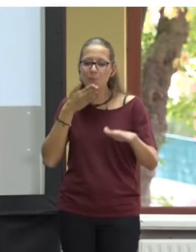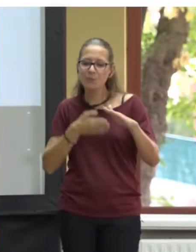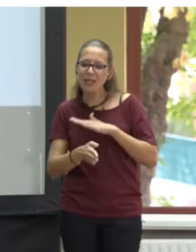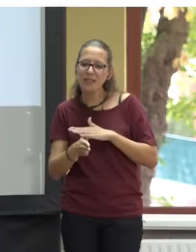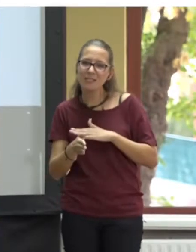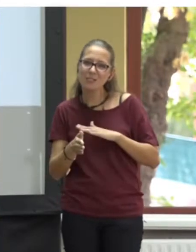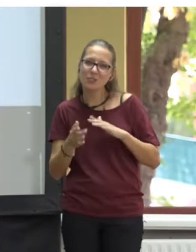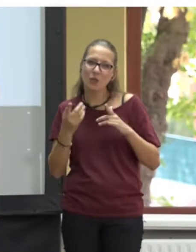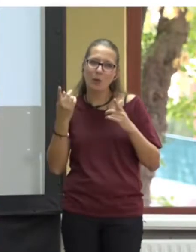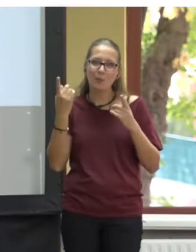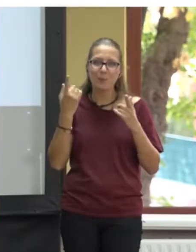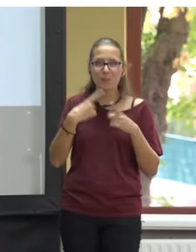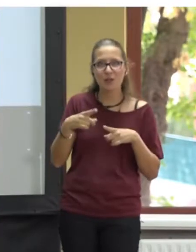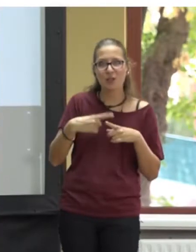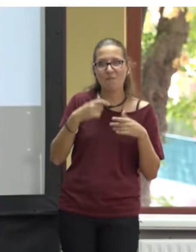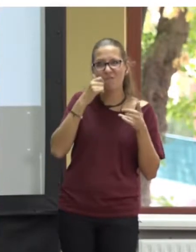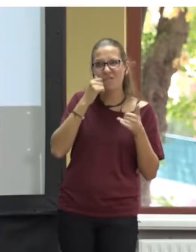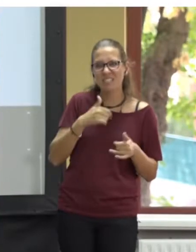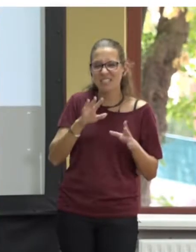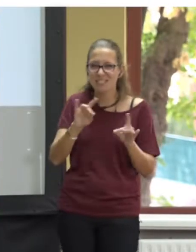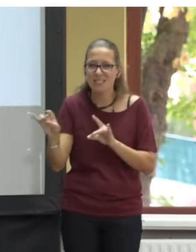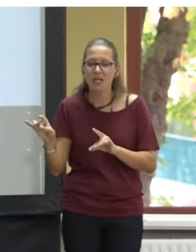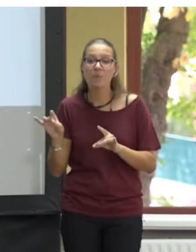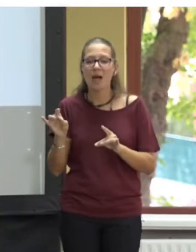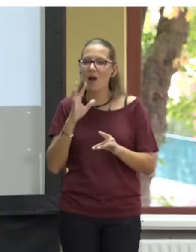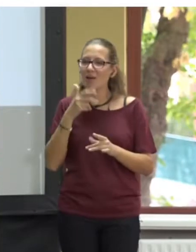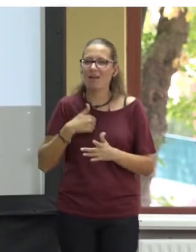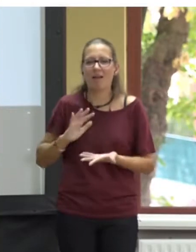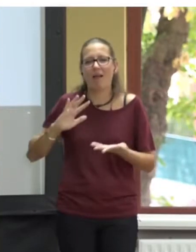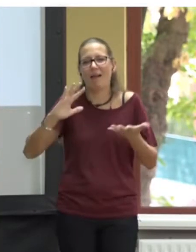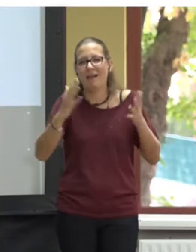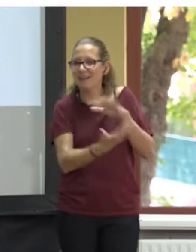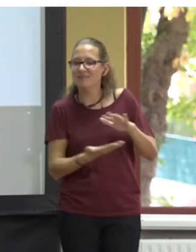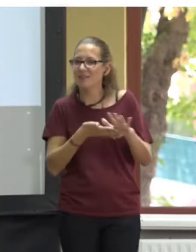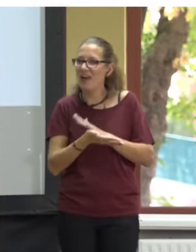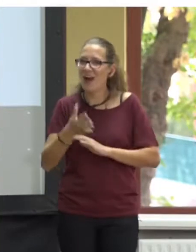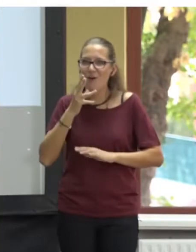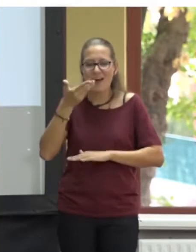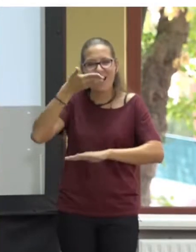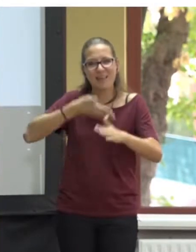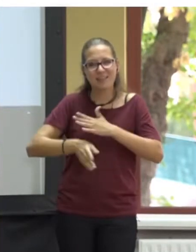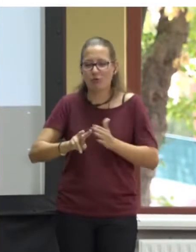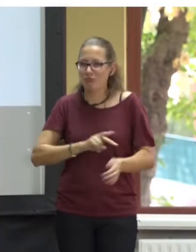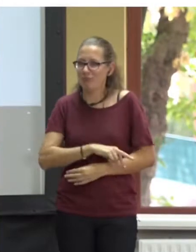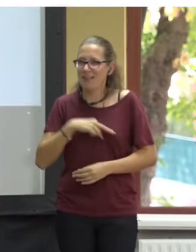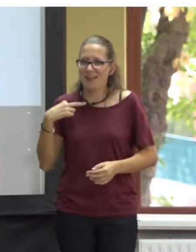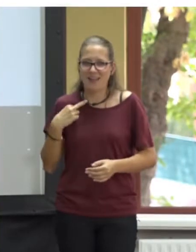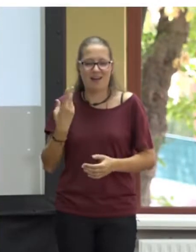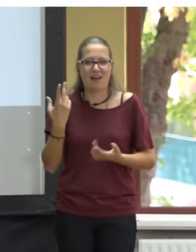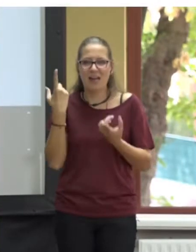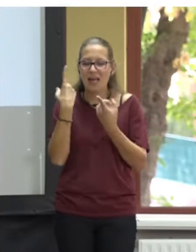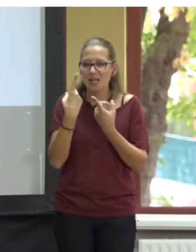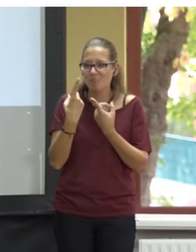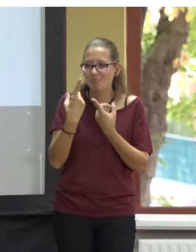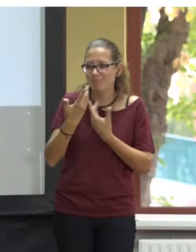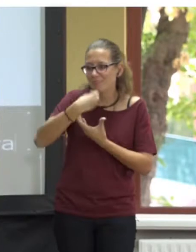as access in just physical terms, but now we can see a general change that